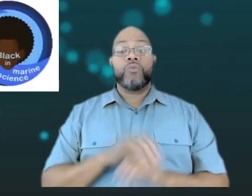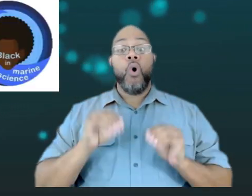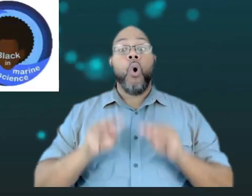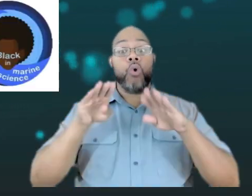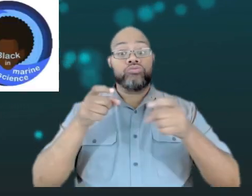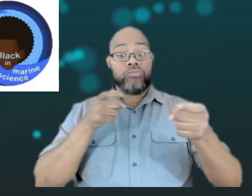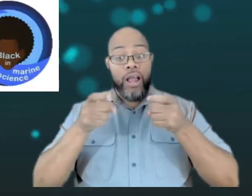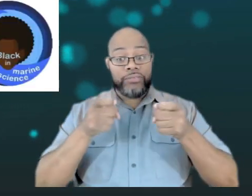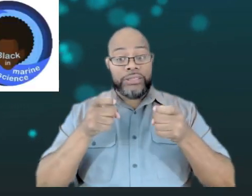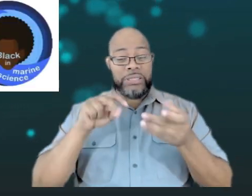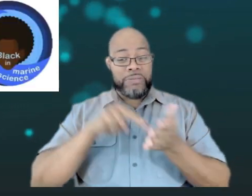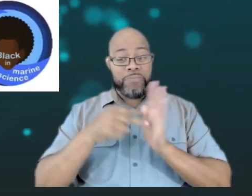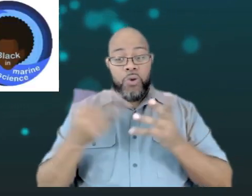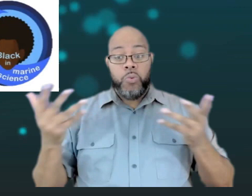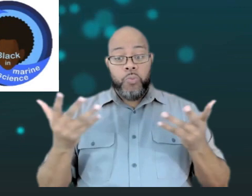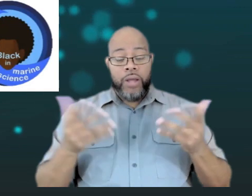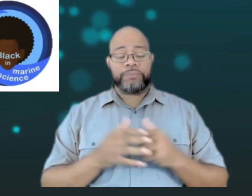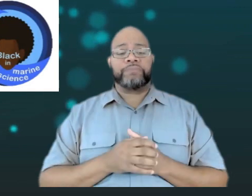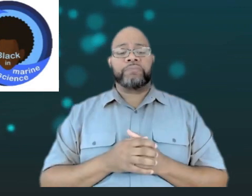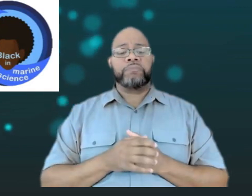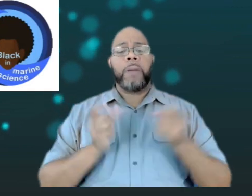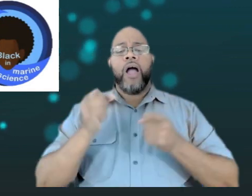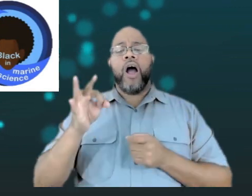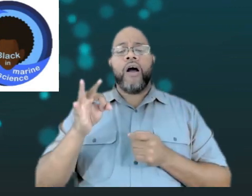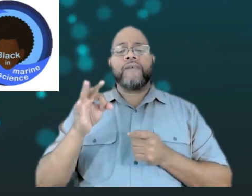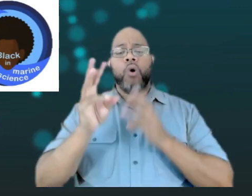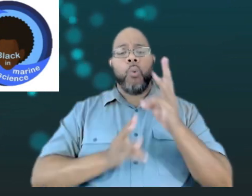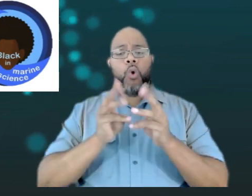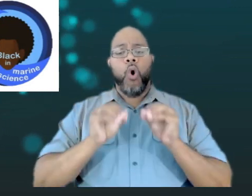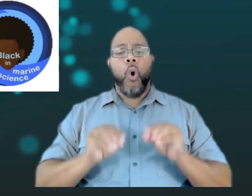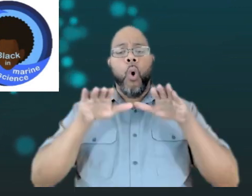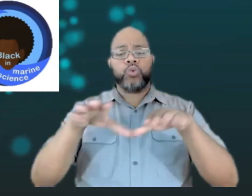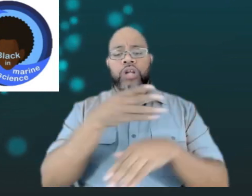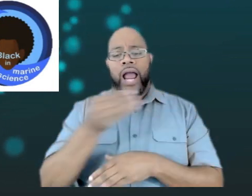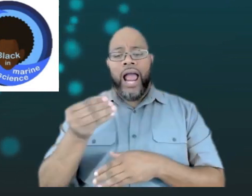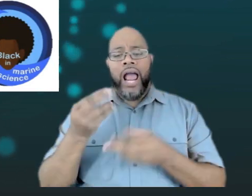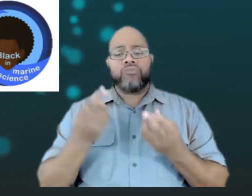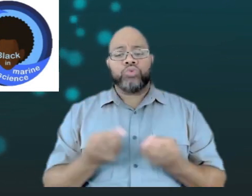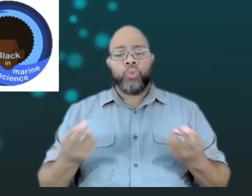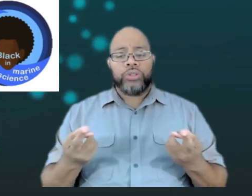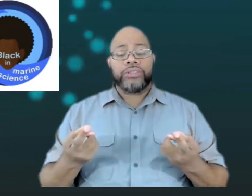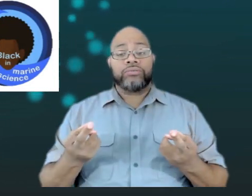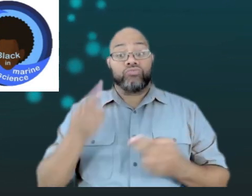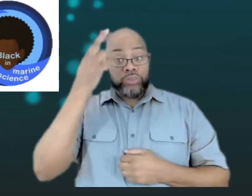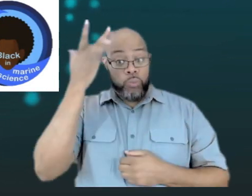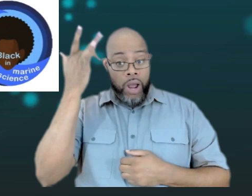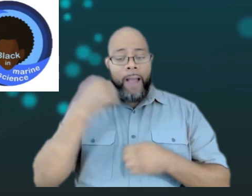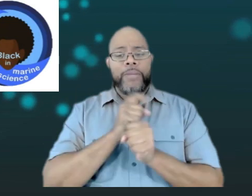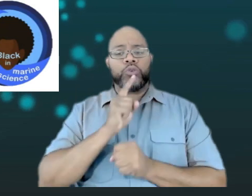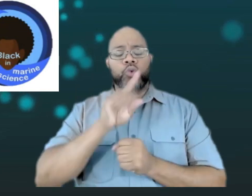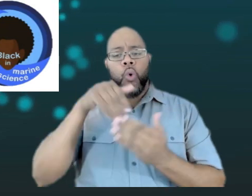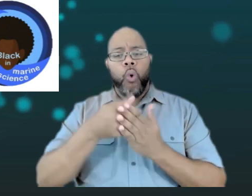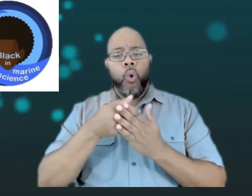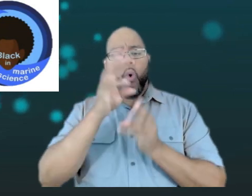Ocean governance entails the management of the world's oceans and their resources. This is to make sure that the